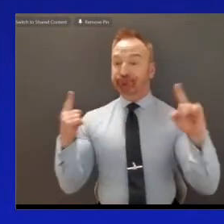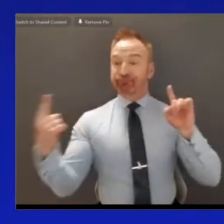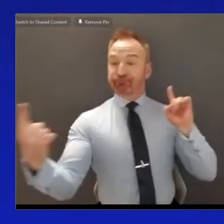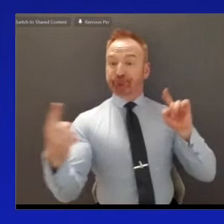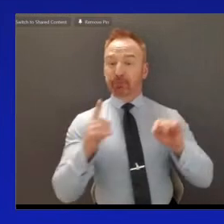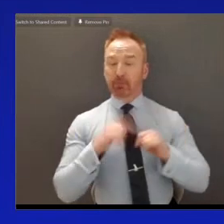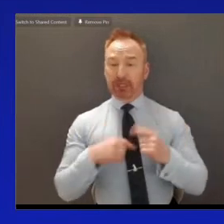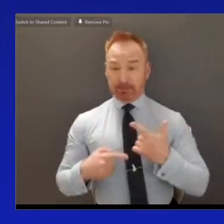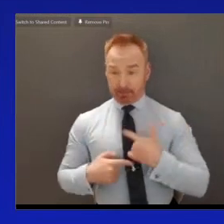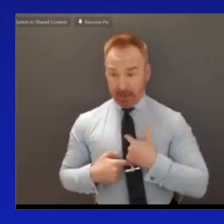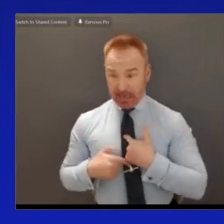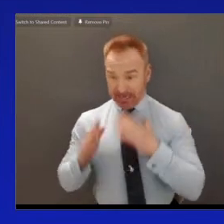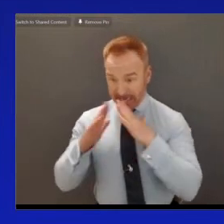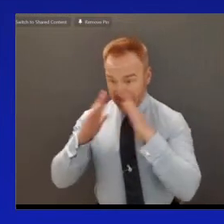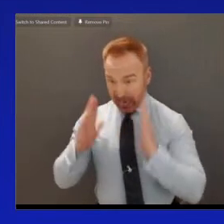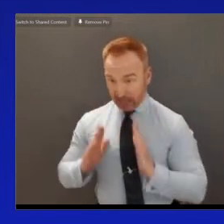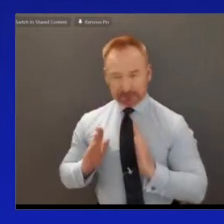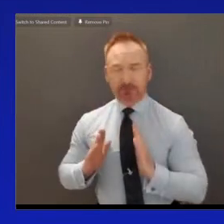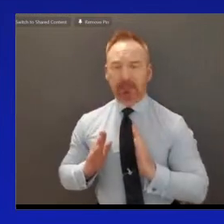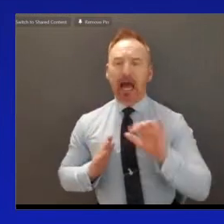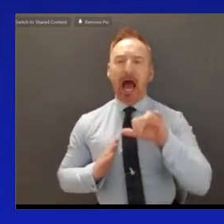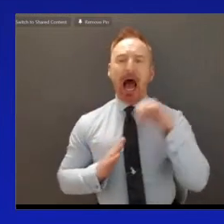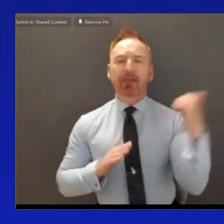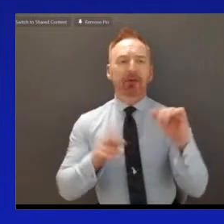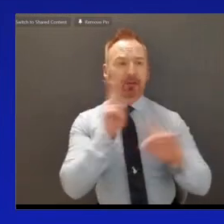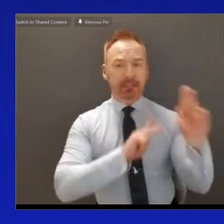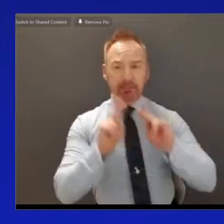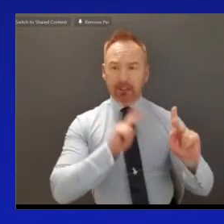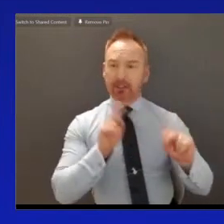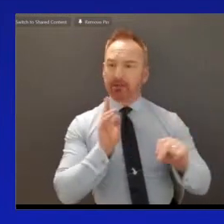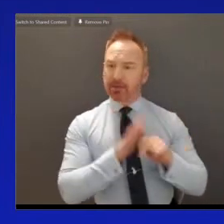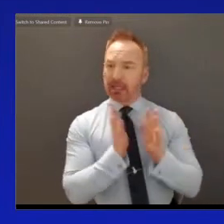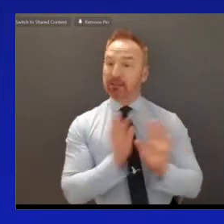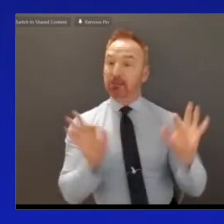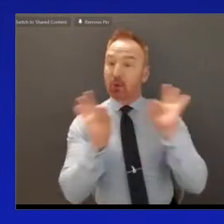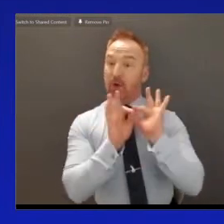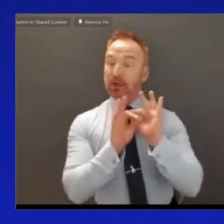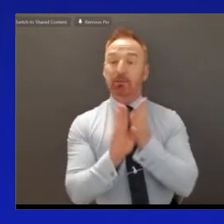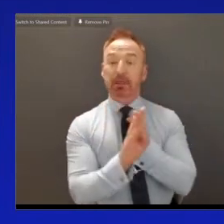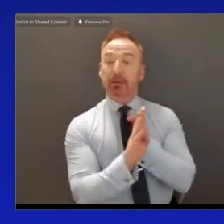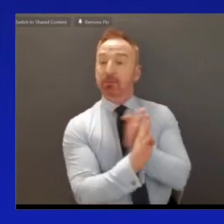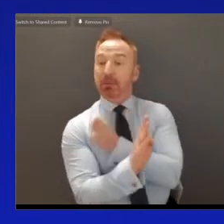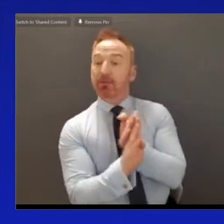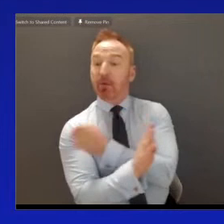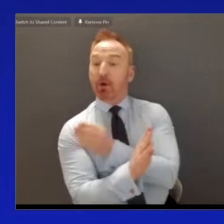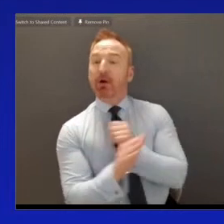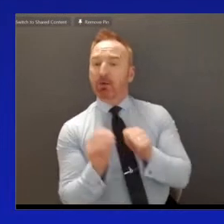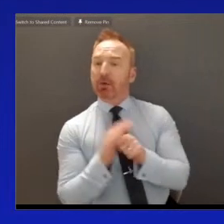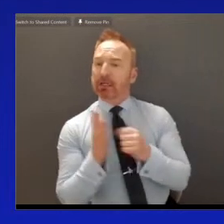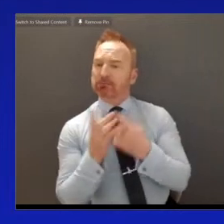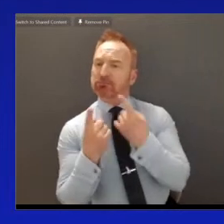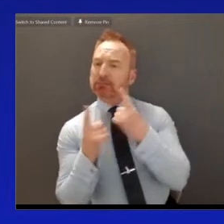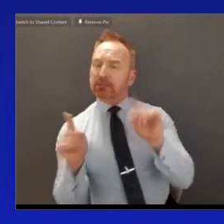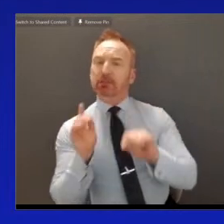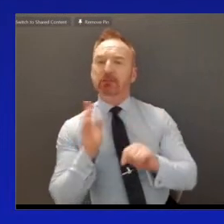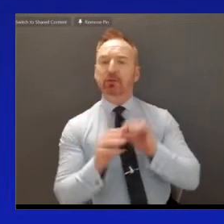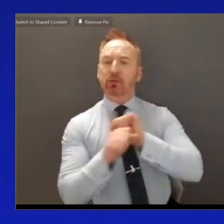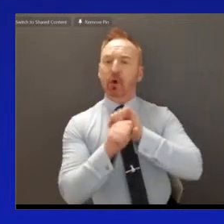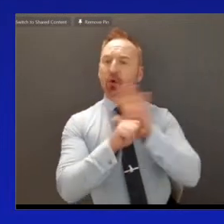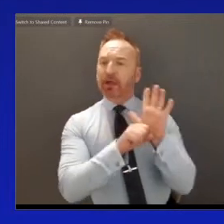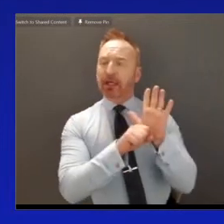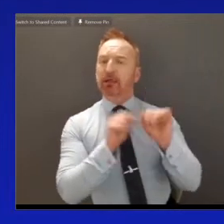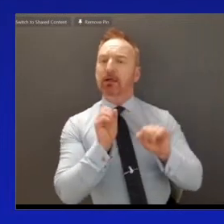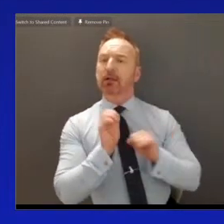for many months to come. We have done it before using these tools to reduce the level of COVID in our community, and doing